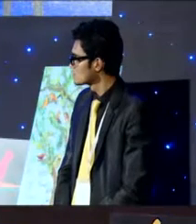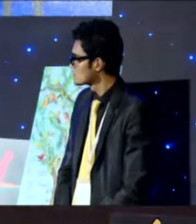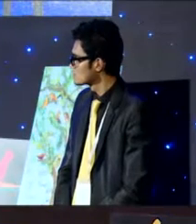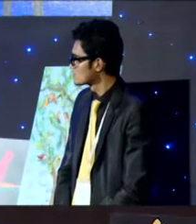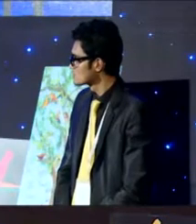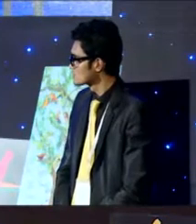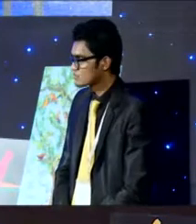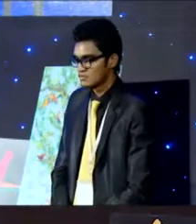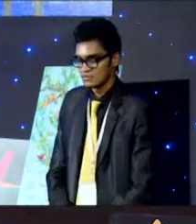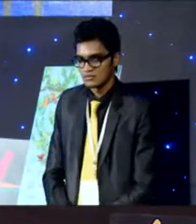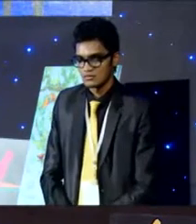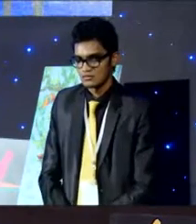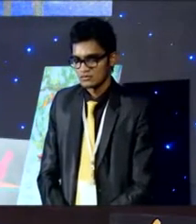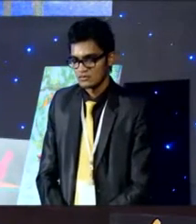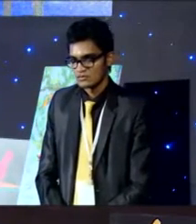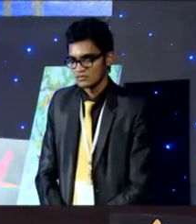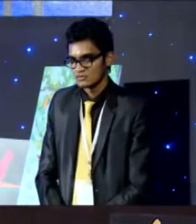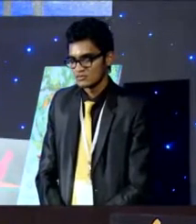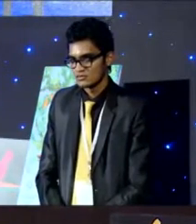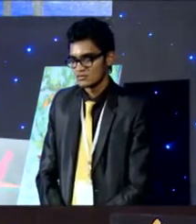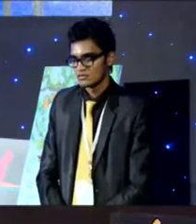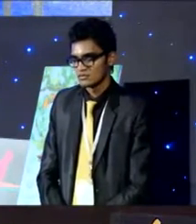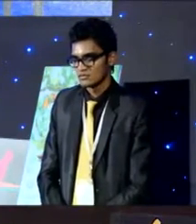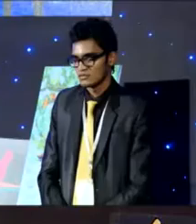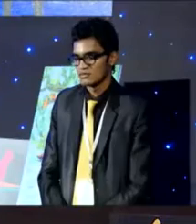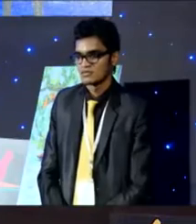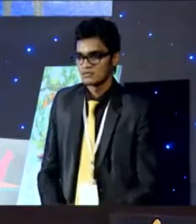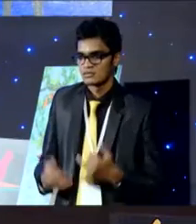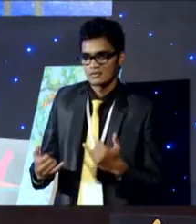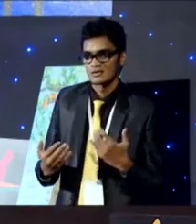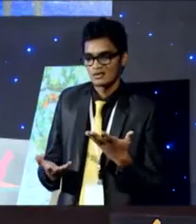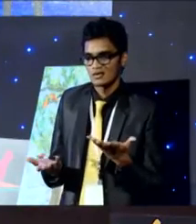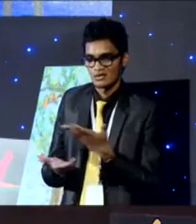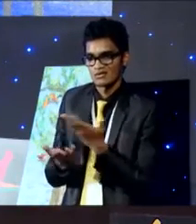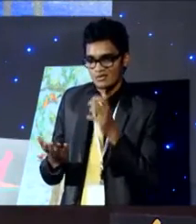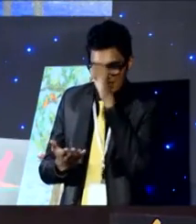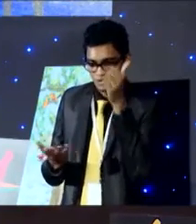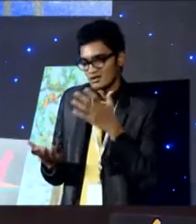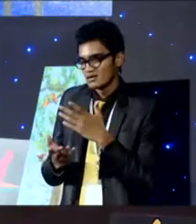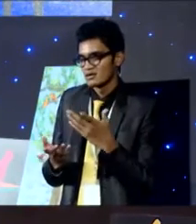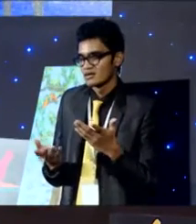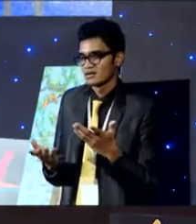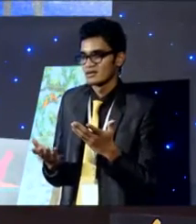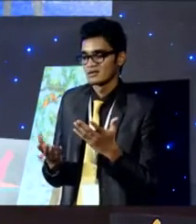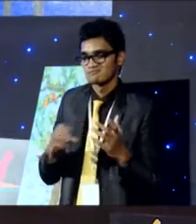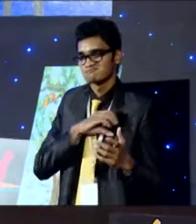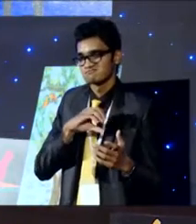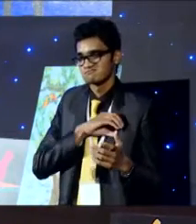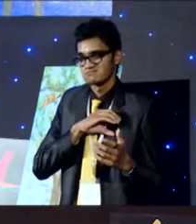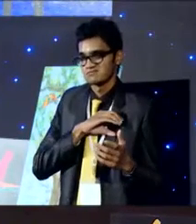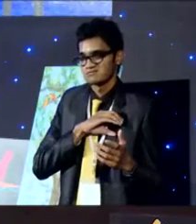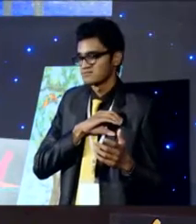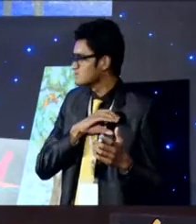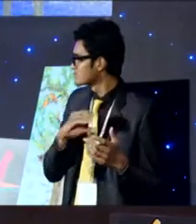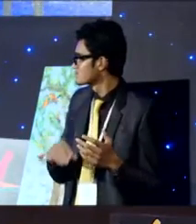in for admission there. And what I like about what's been happening in our country over the last few years is the corporates have taken